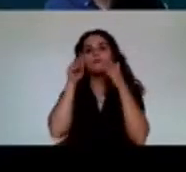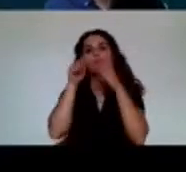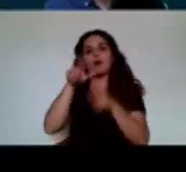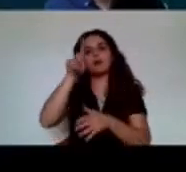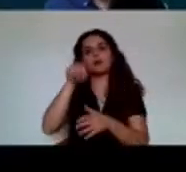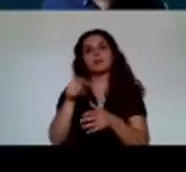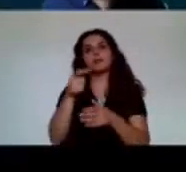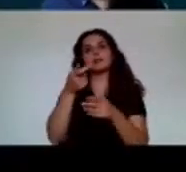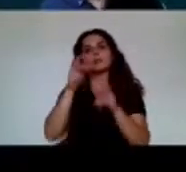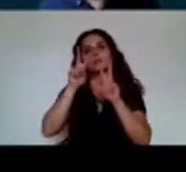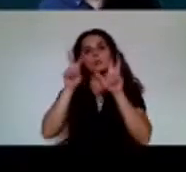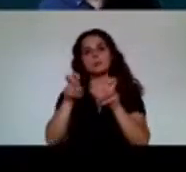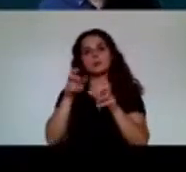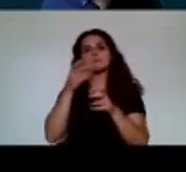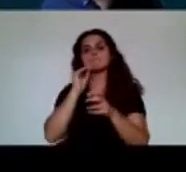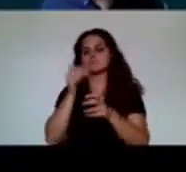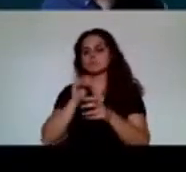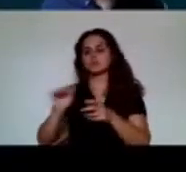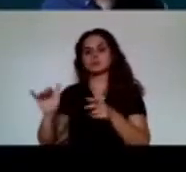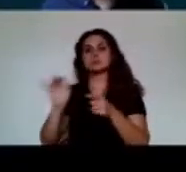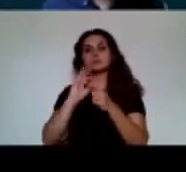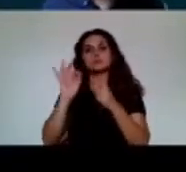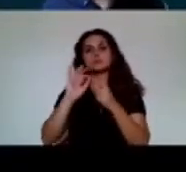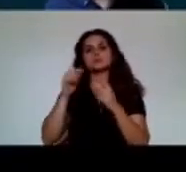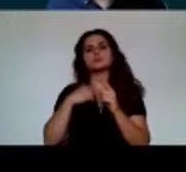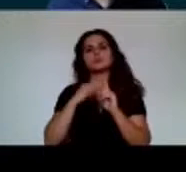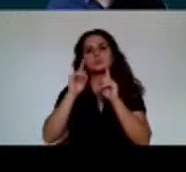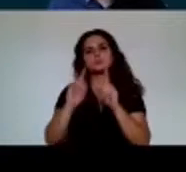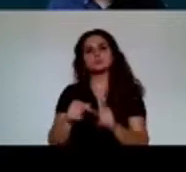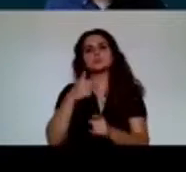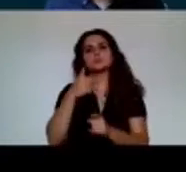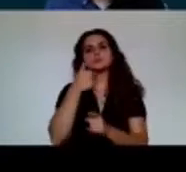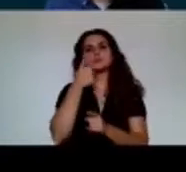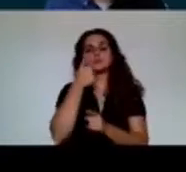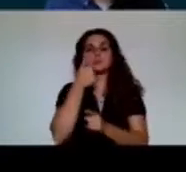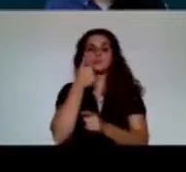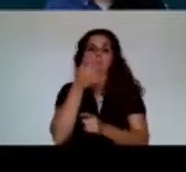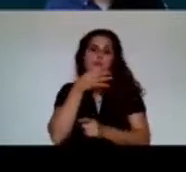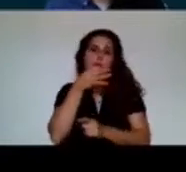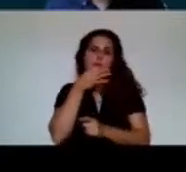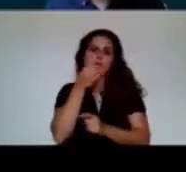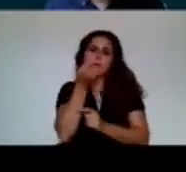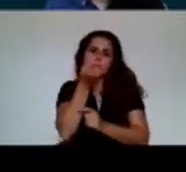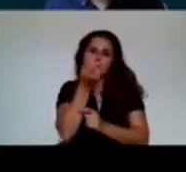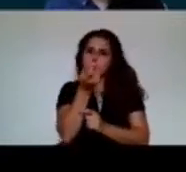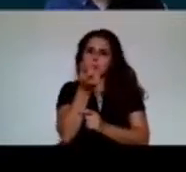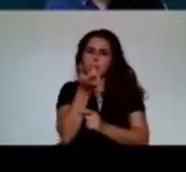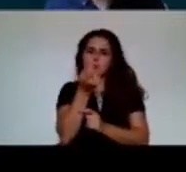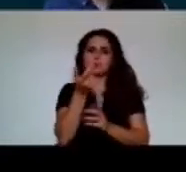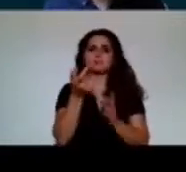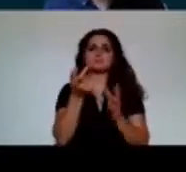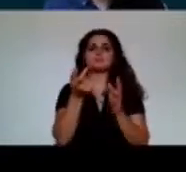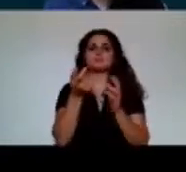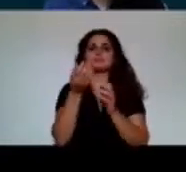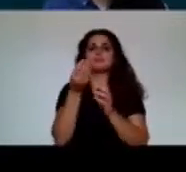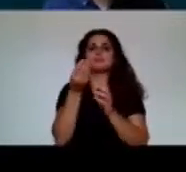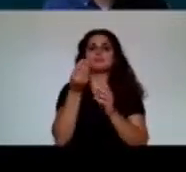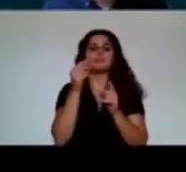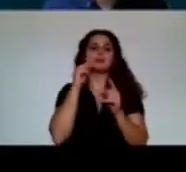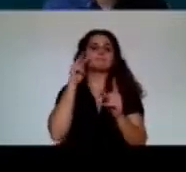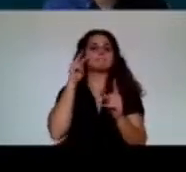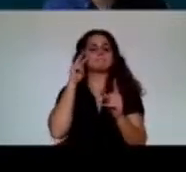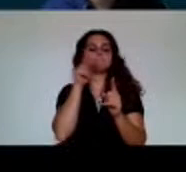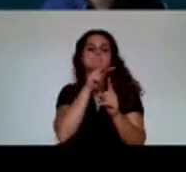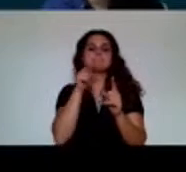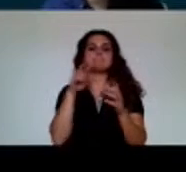children. More specifically, I will start by talking a little bit about lay people's